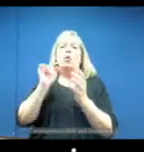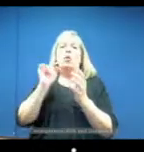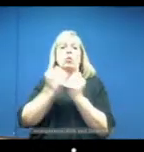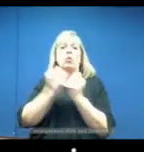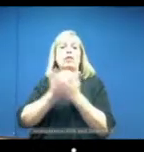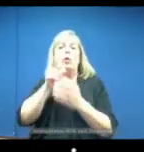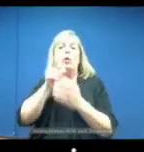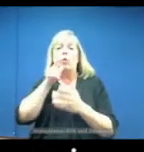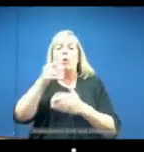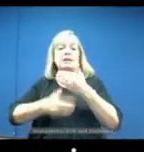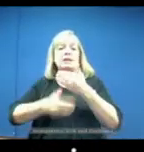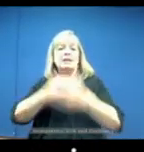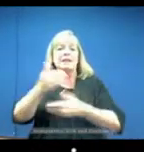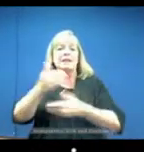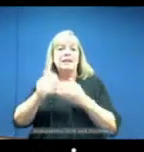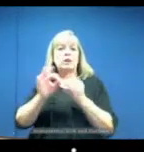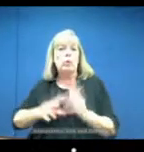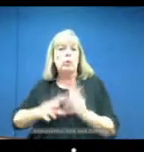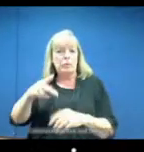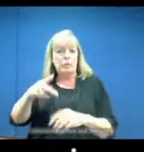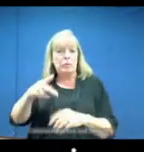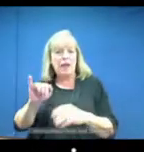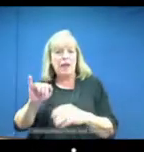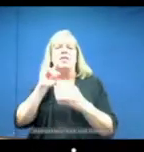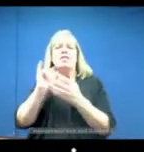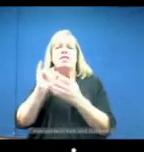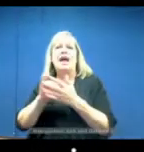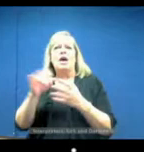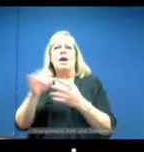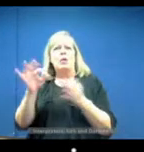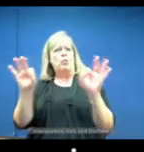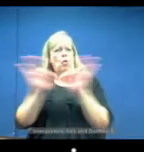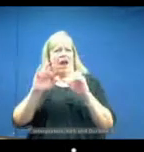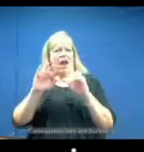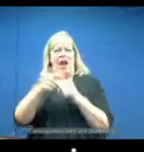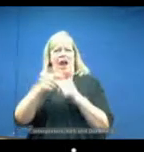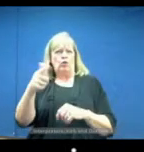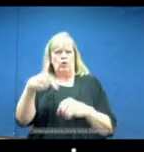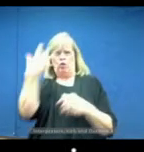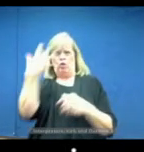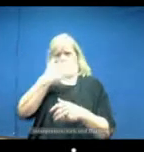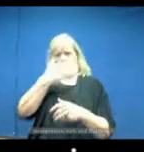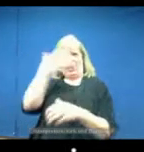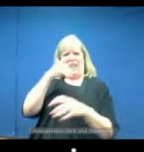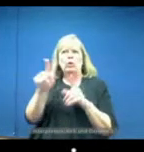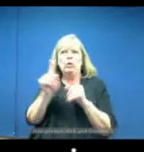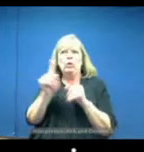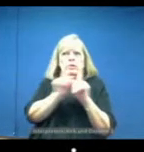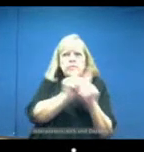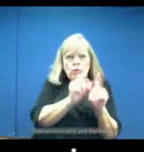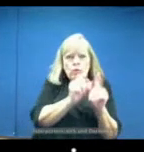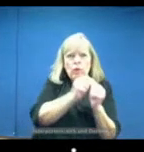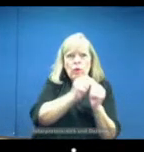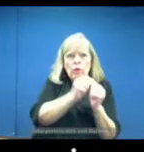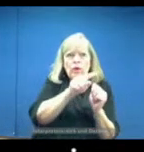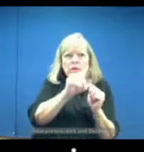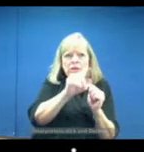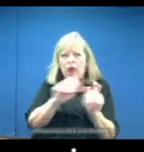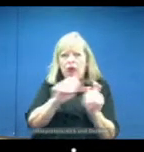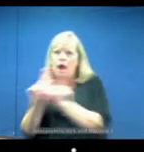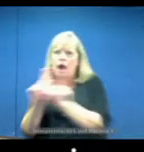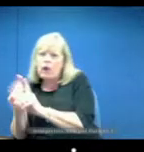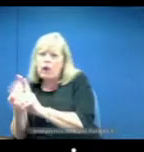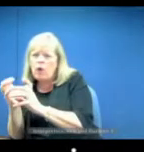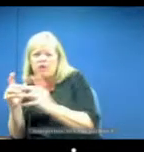when they arrive to the appearances of what it looks like if you're huddling with the petitioner and then the respondent walks in, how they